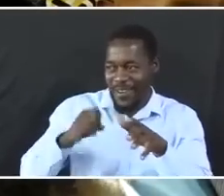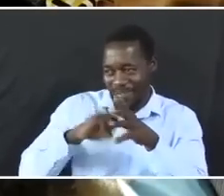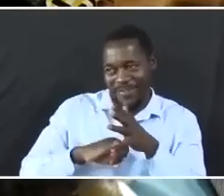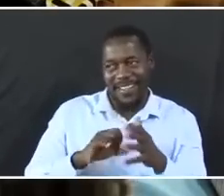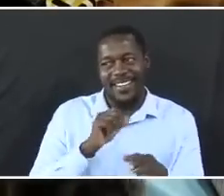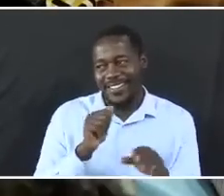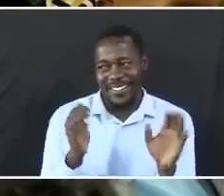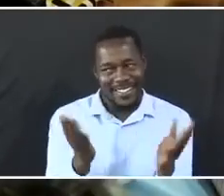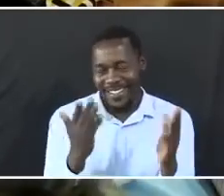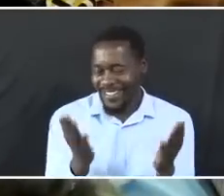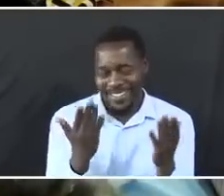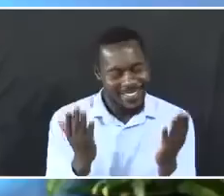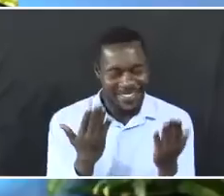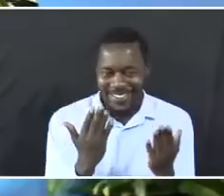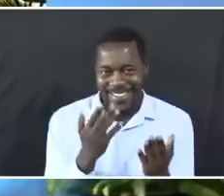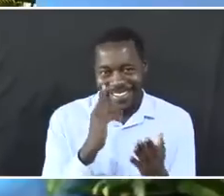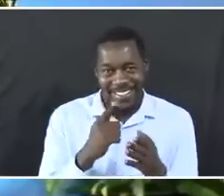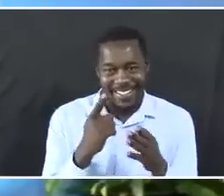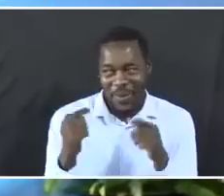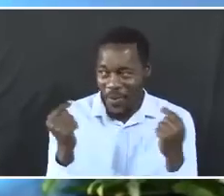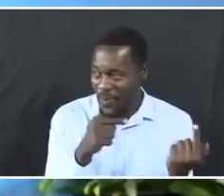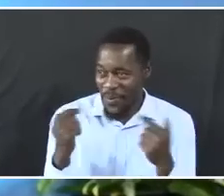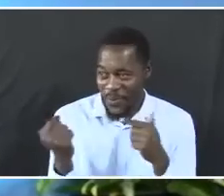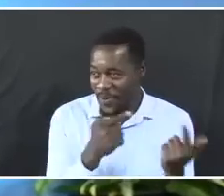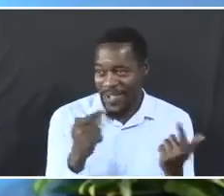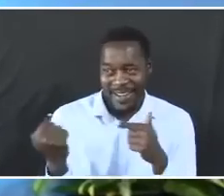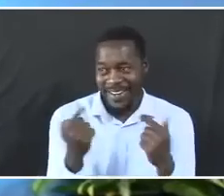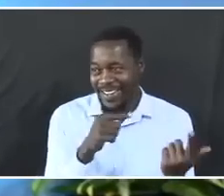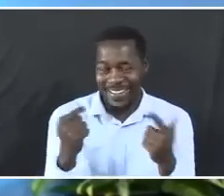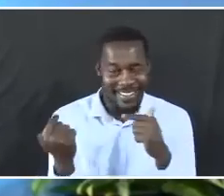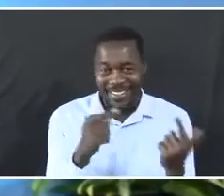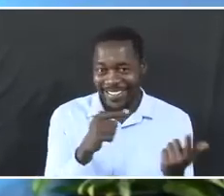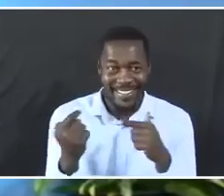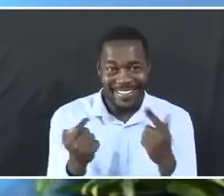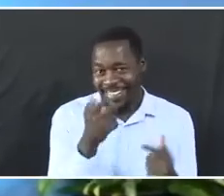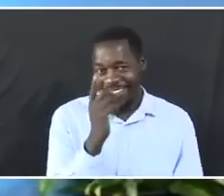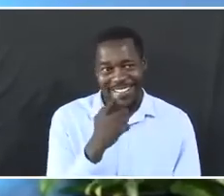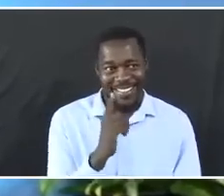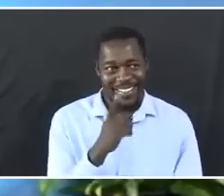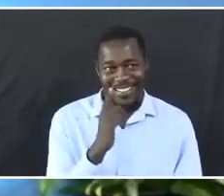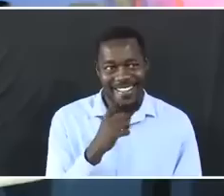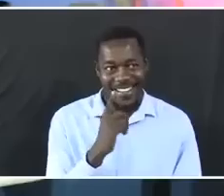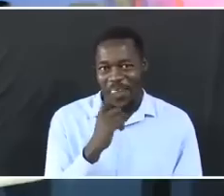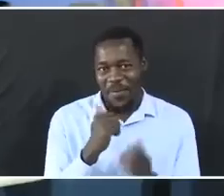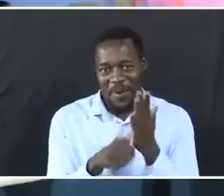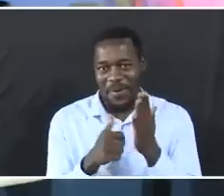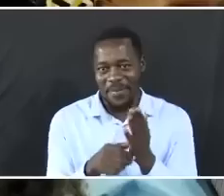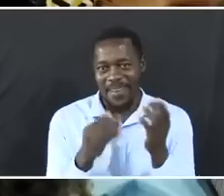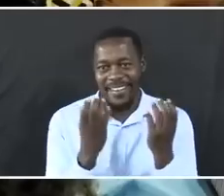been having a thing. In fact, you could be a contributor in his death.